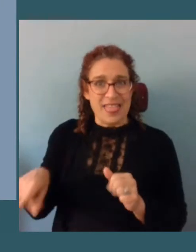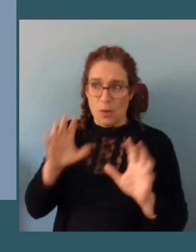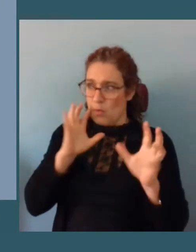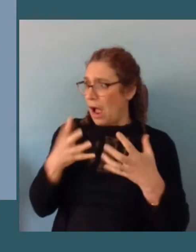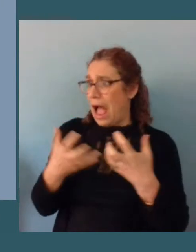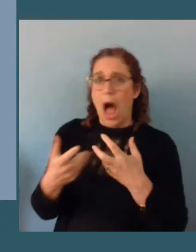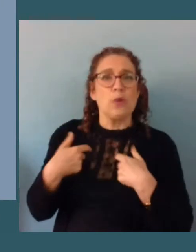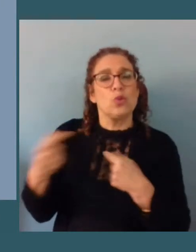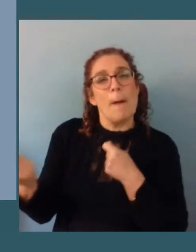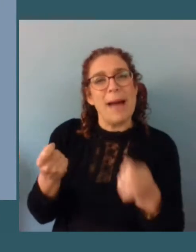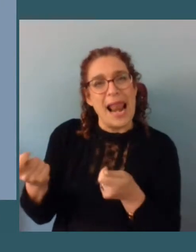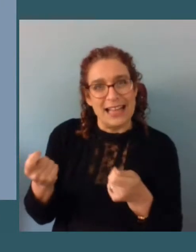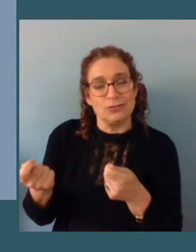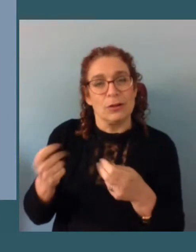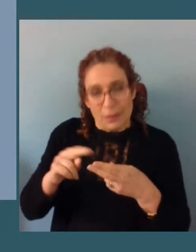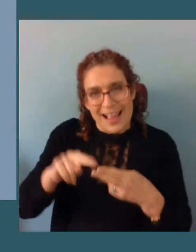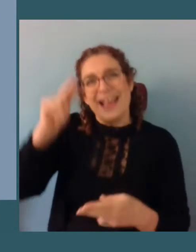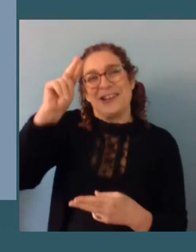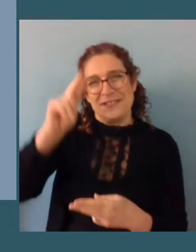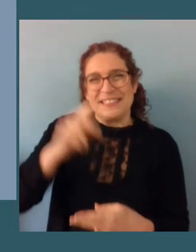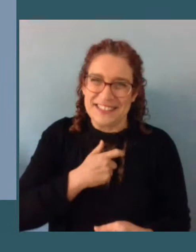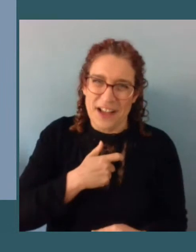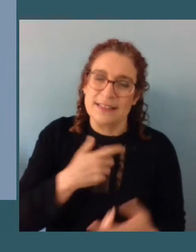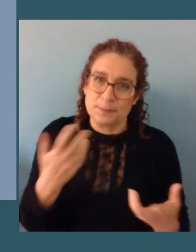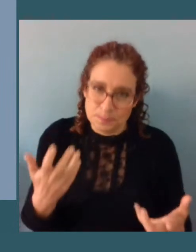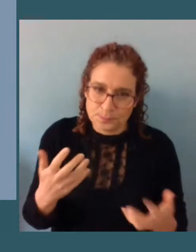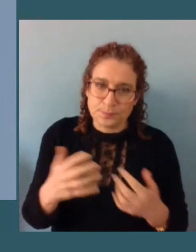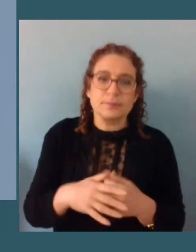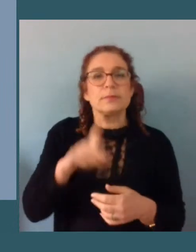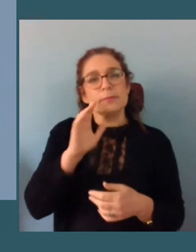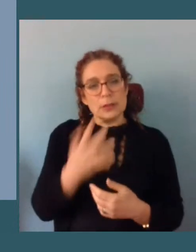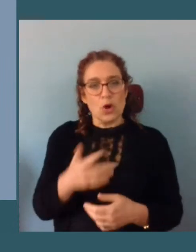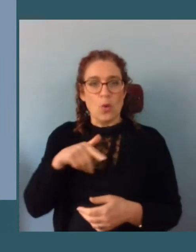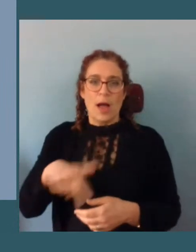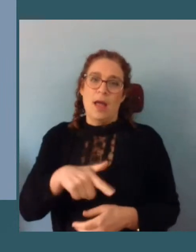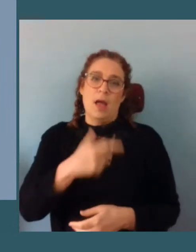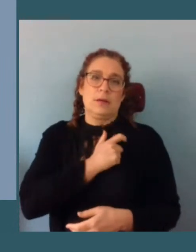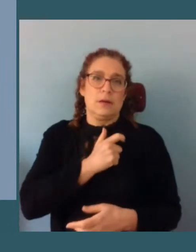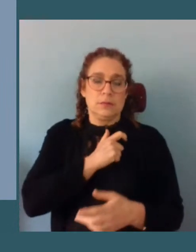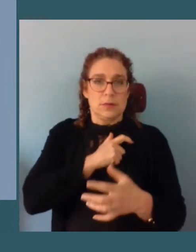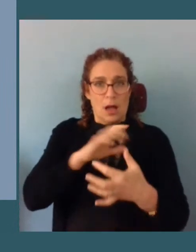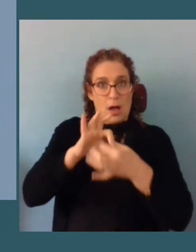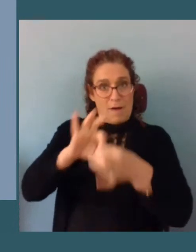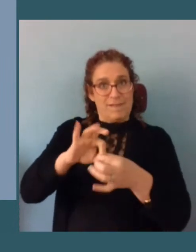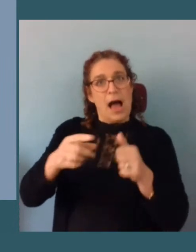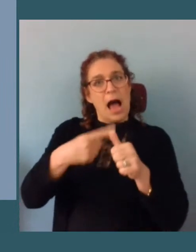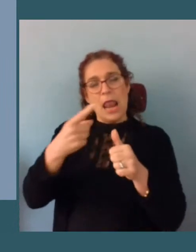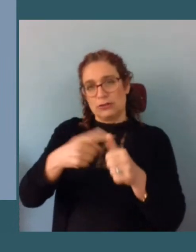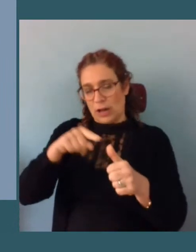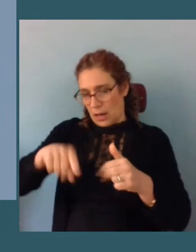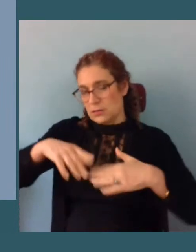also see that actually anxiety related to allergy is higher if there are multiple allergies, or if the